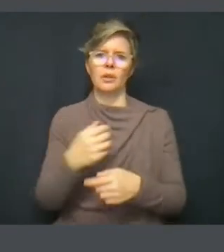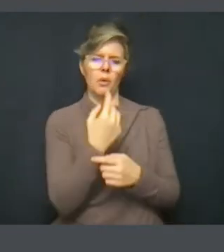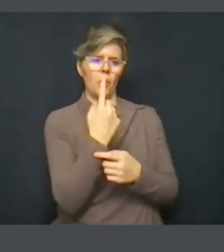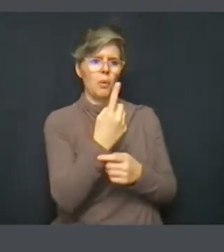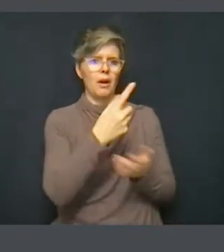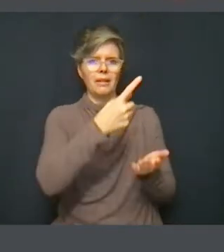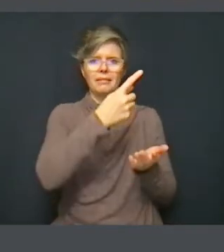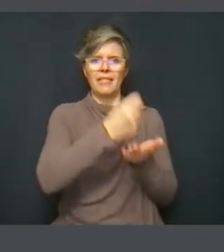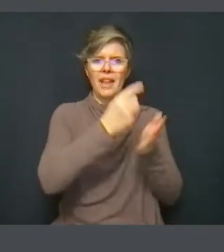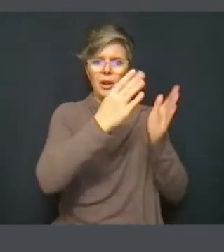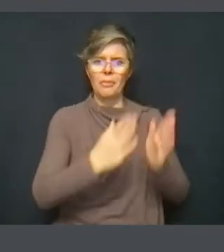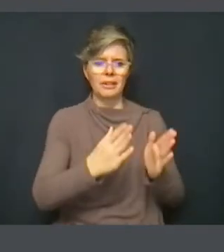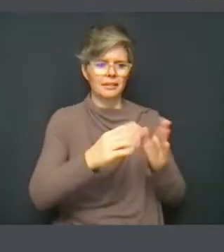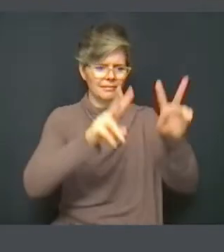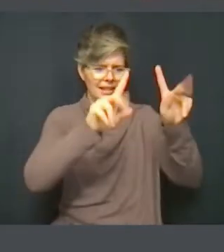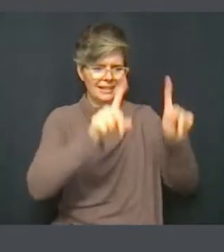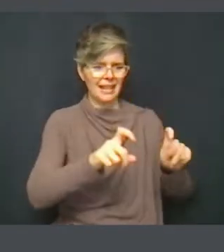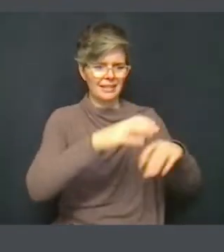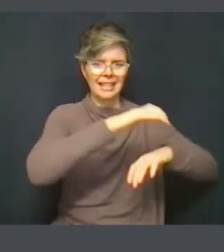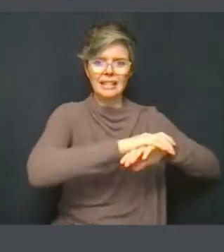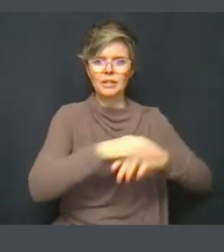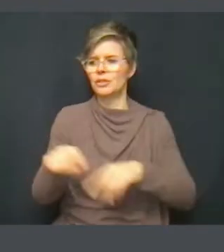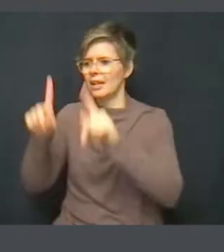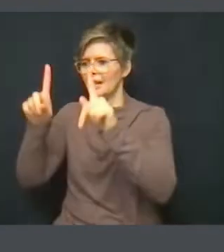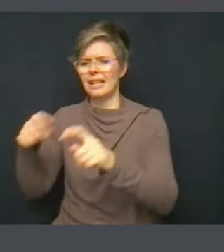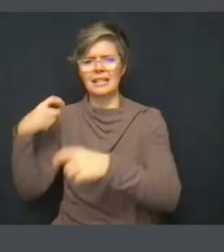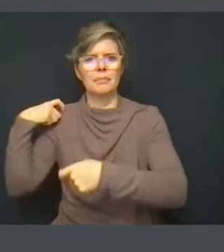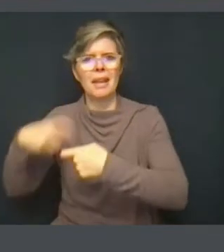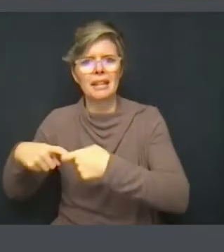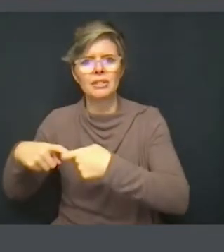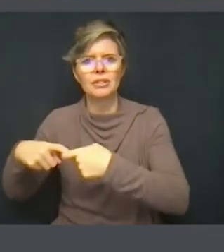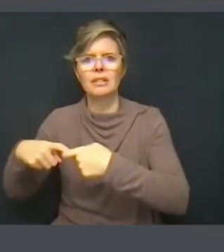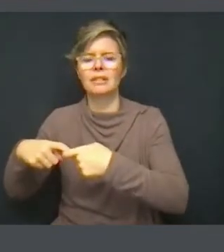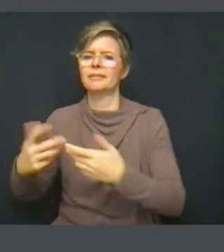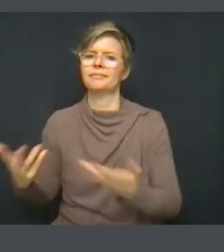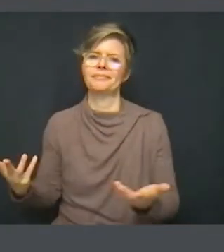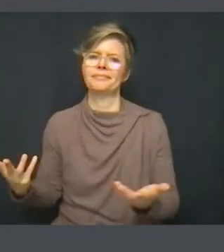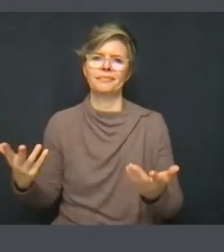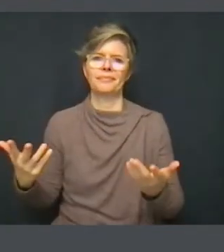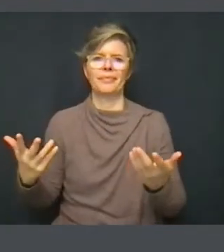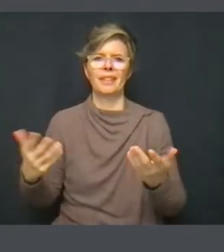right? But imagine that the SLP who tests the kids in English